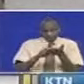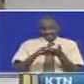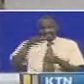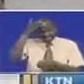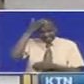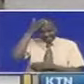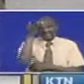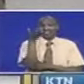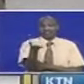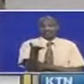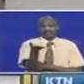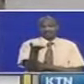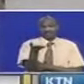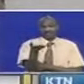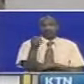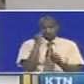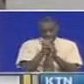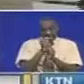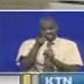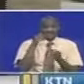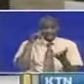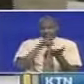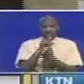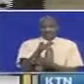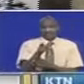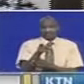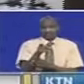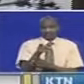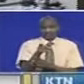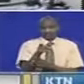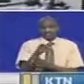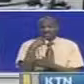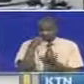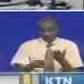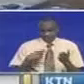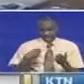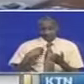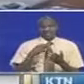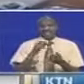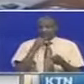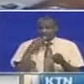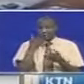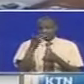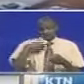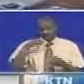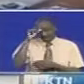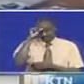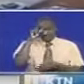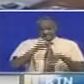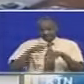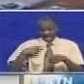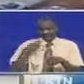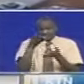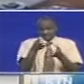taxis that are going to operate in the airport. It was the usual response from the government after a cache of weapons